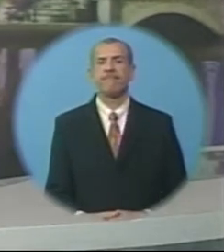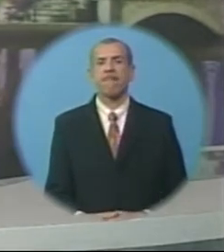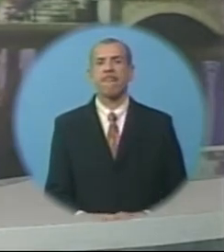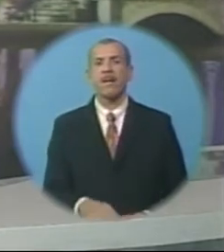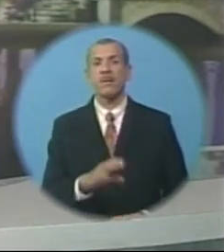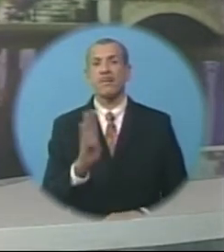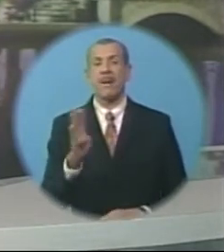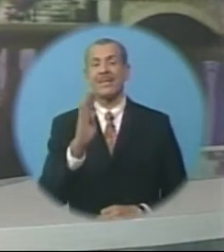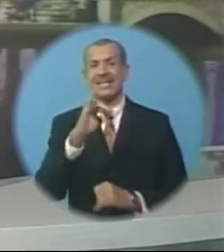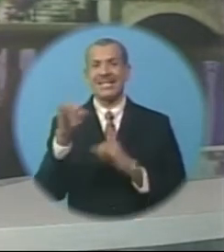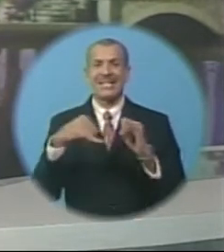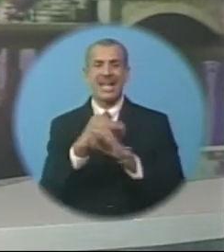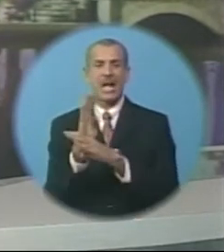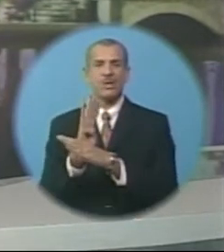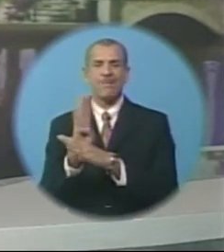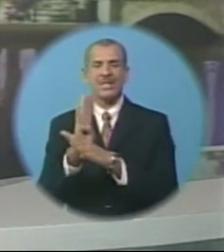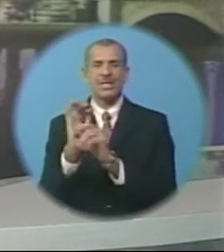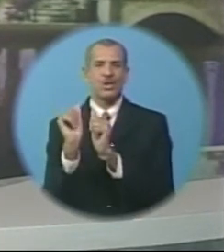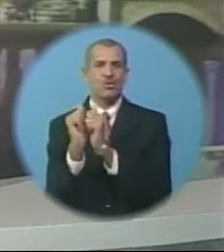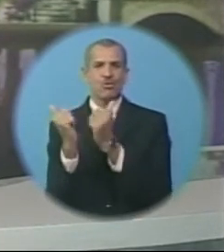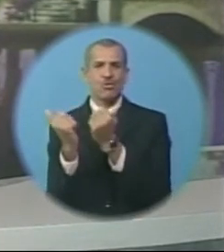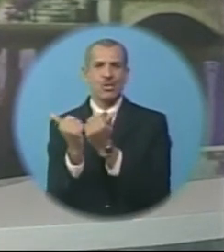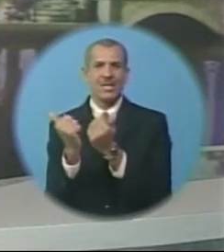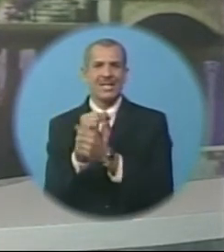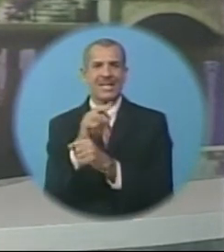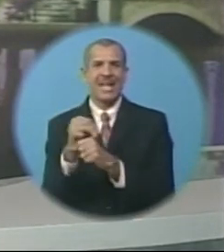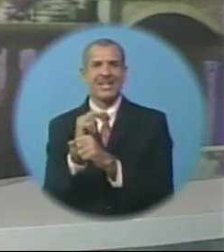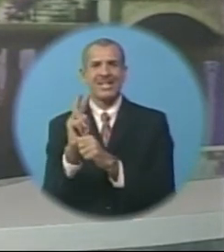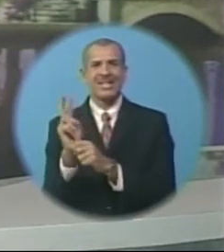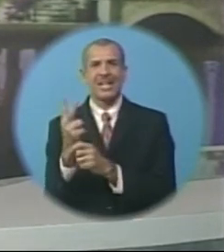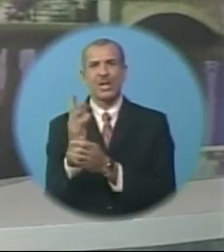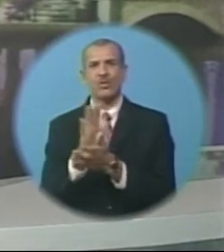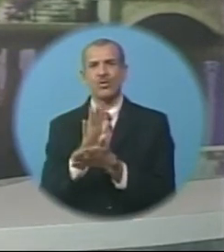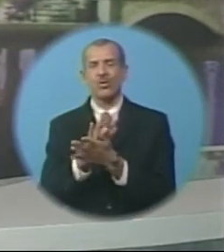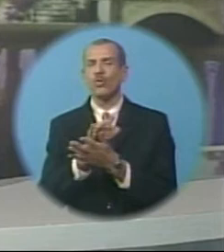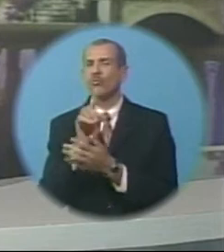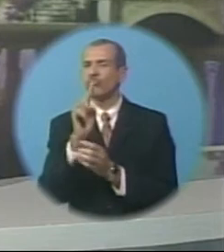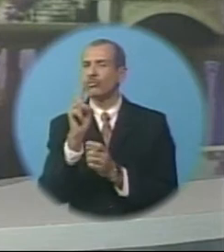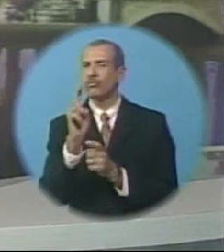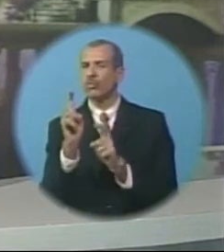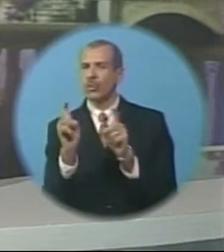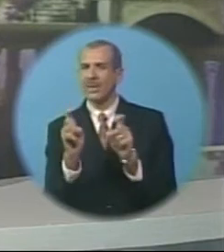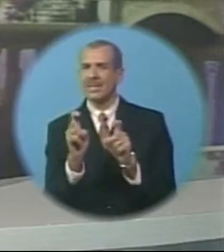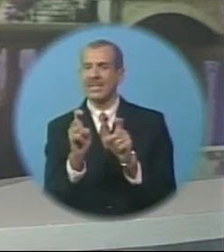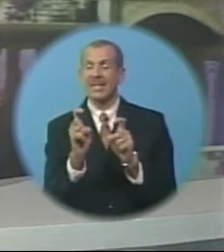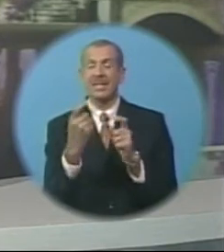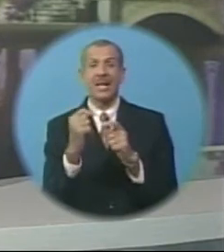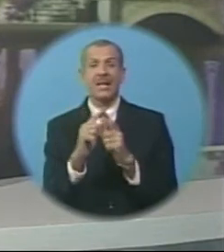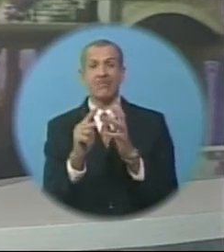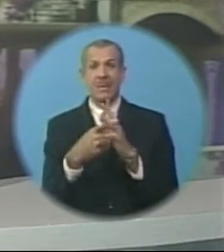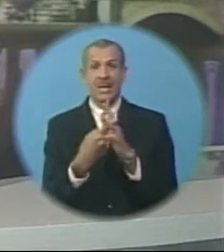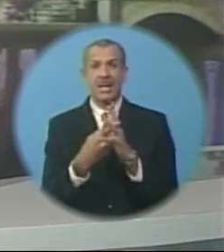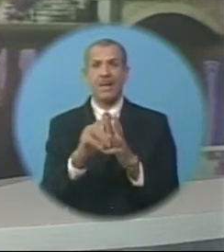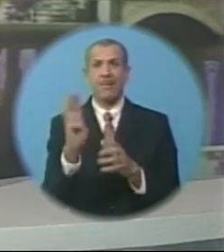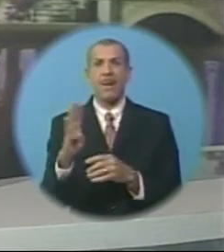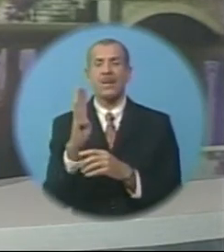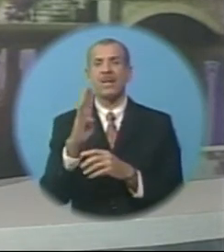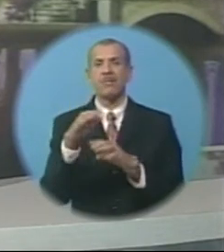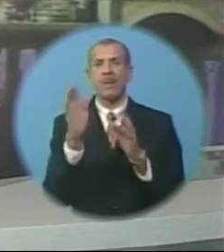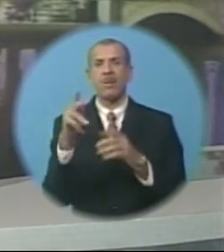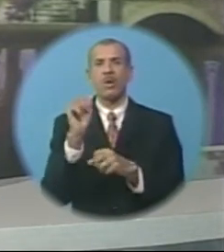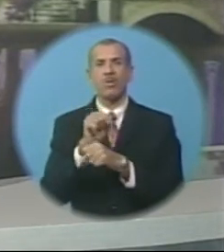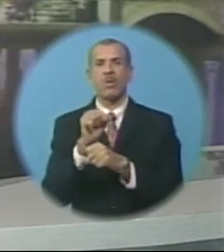The Barbados International Business Association's National Secondary Schools Quiz Tournament has been launched at the Barbados Public